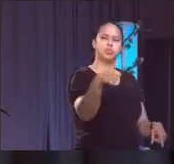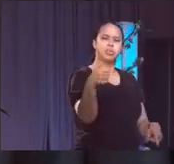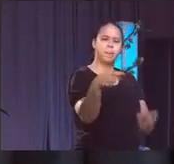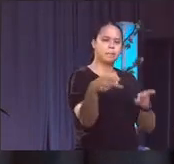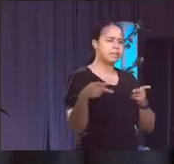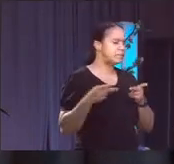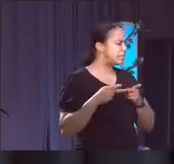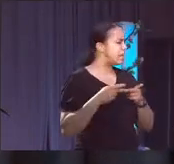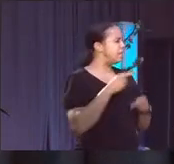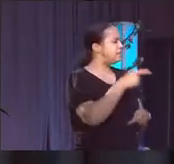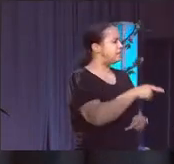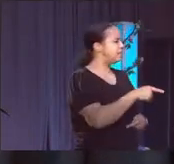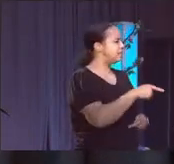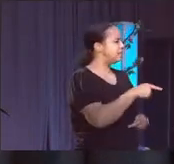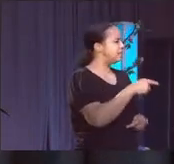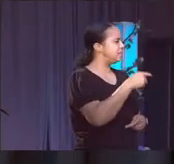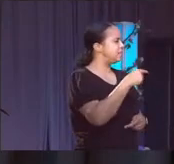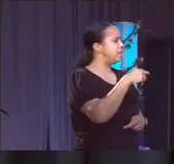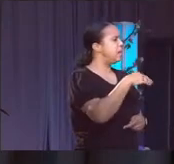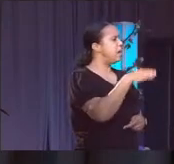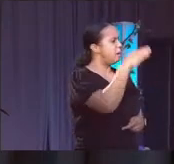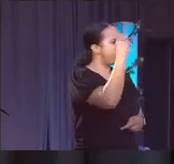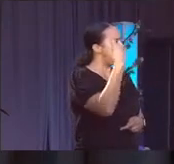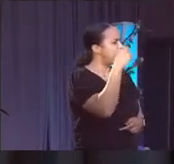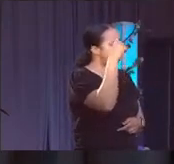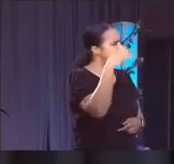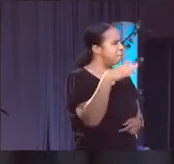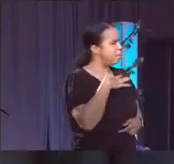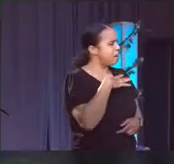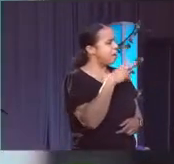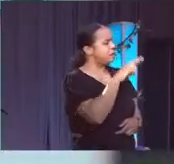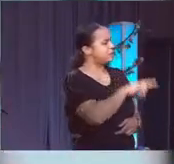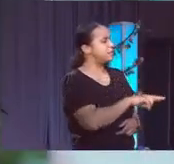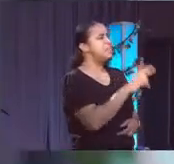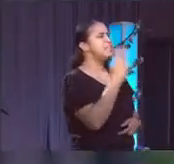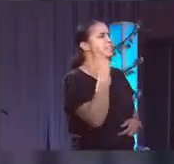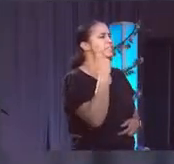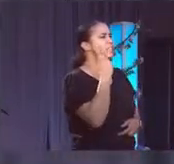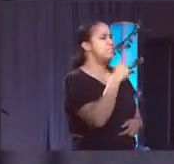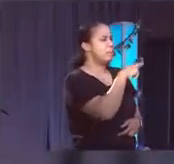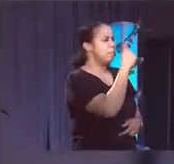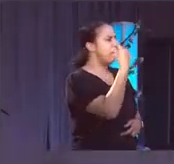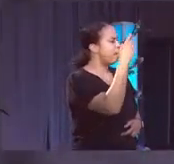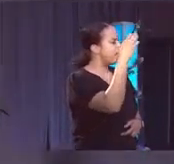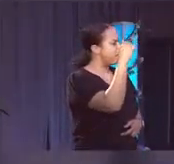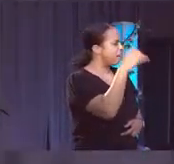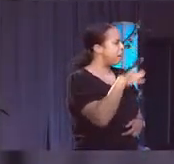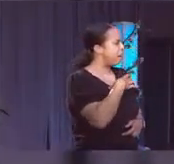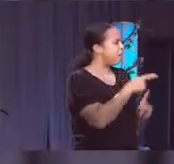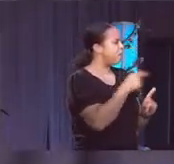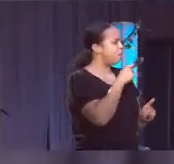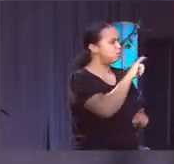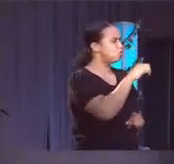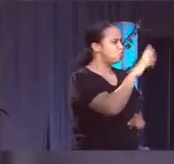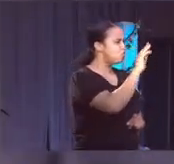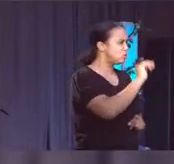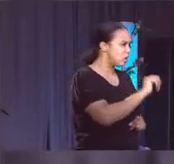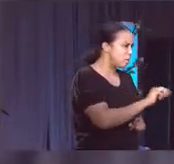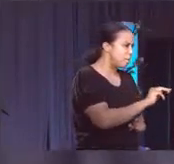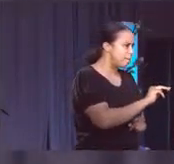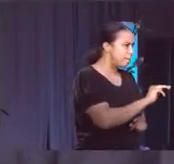And this is a brother. Philip ain't no brother, but he can see that this is a black man coming from Jerusalem reading the